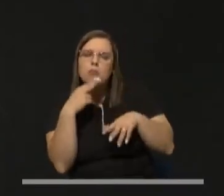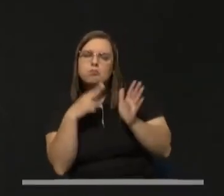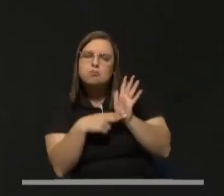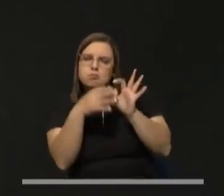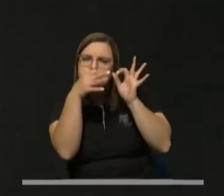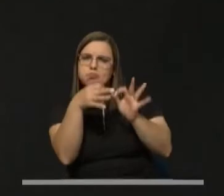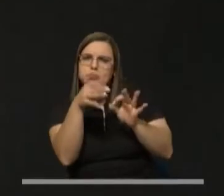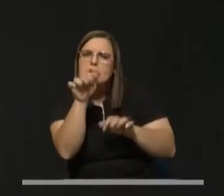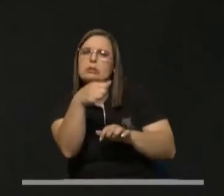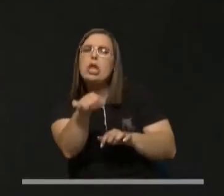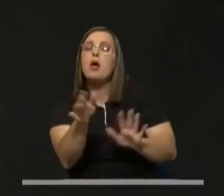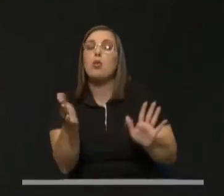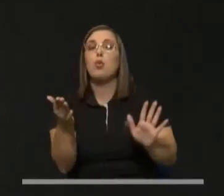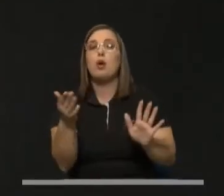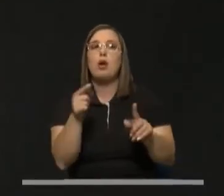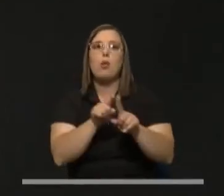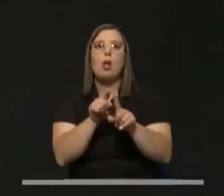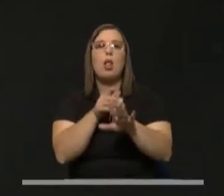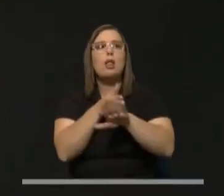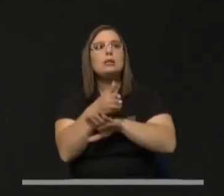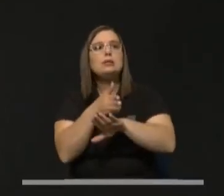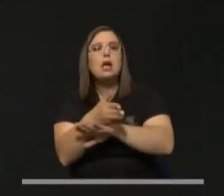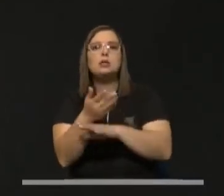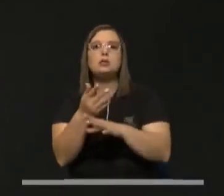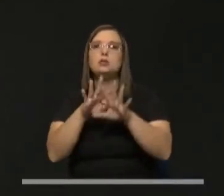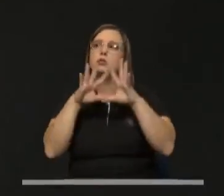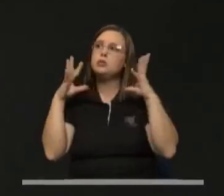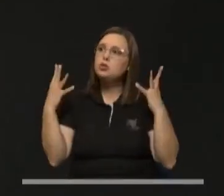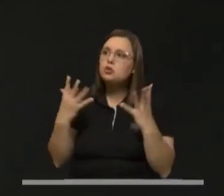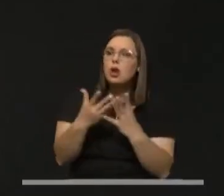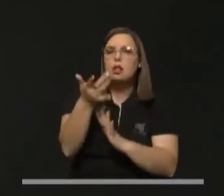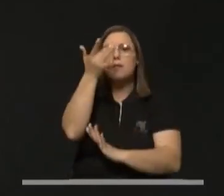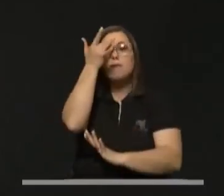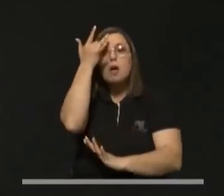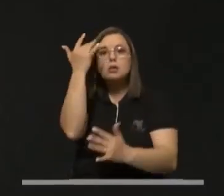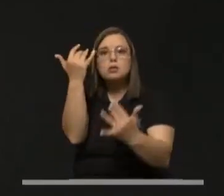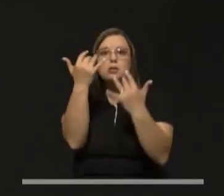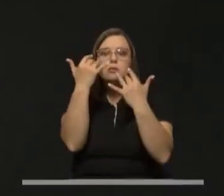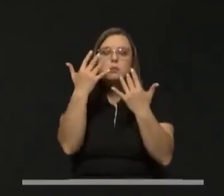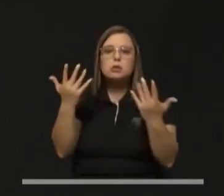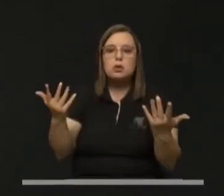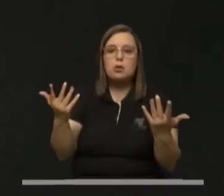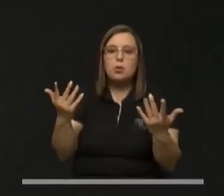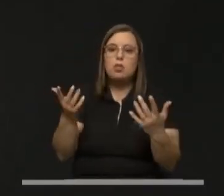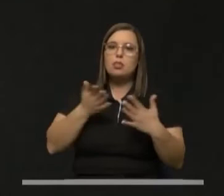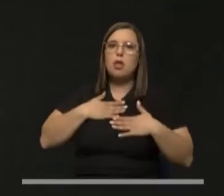the Google to see whether the doctor is right, whether his diagnosis is right. So it's